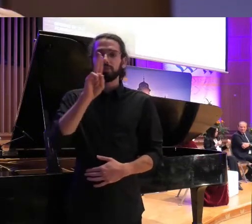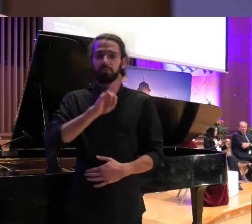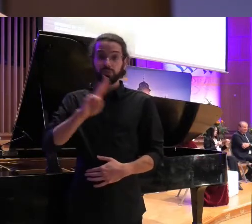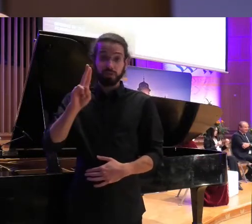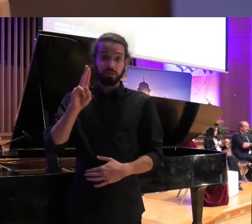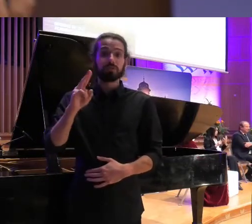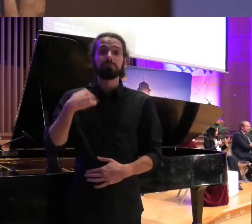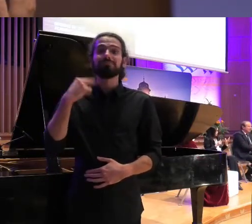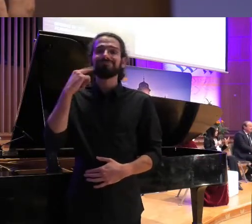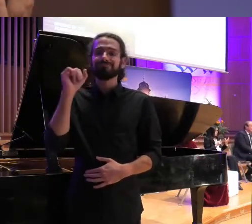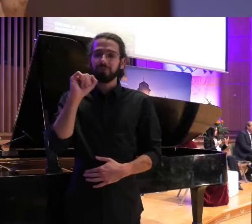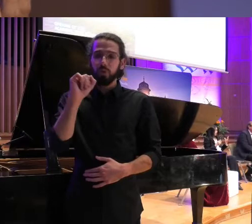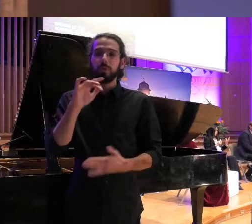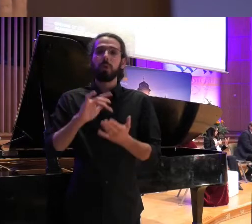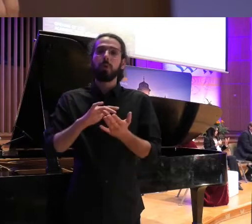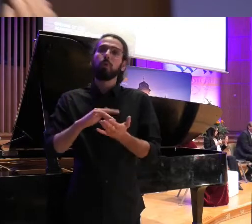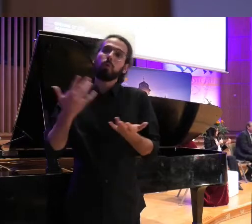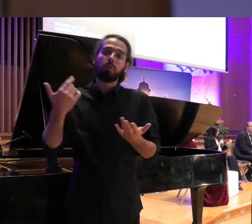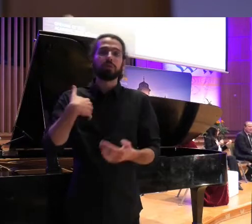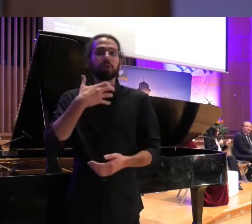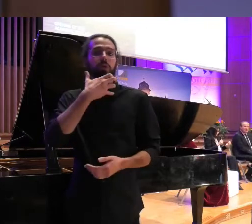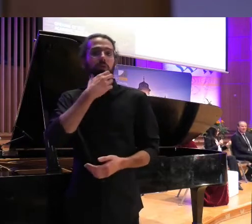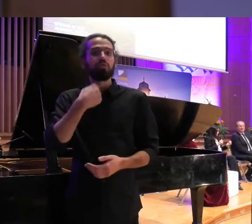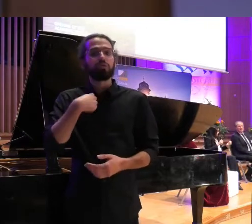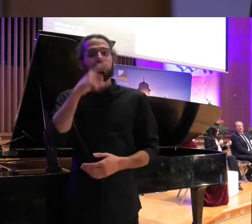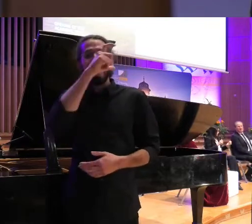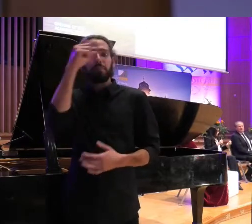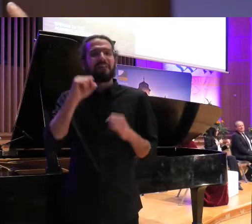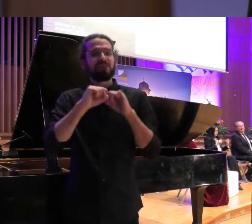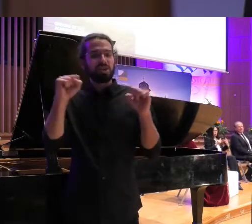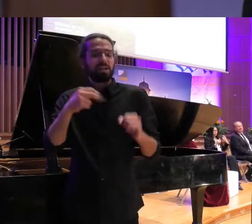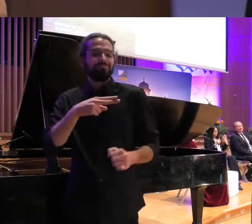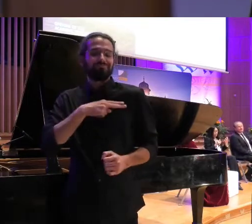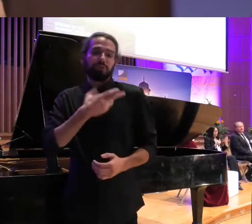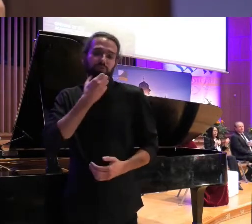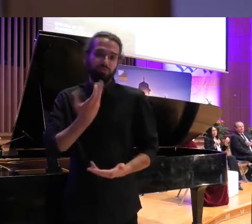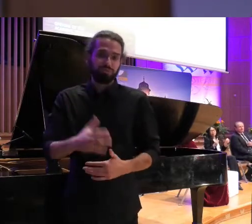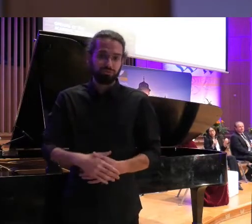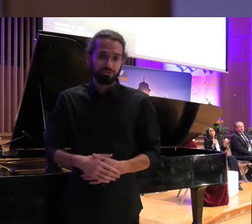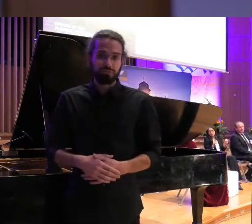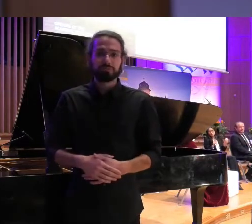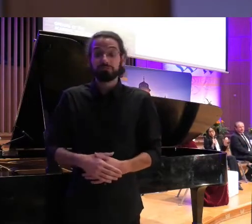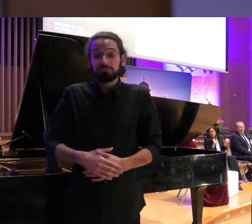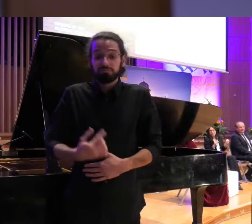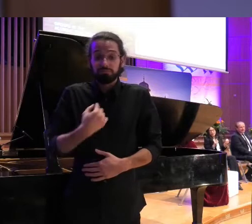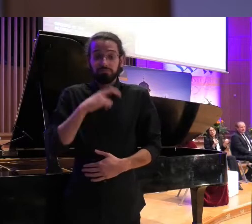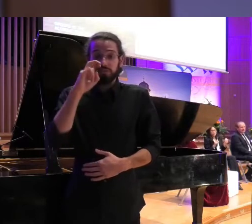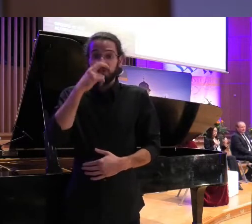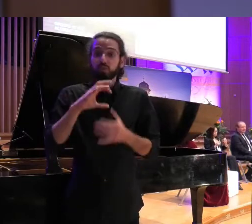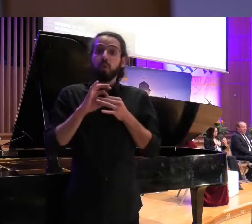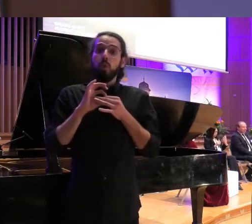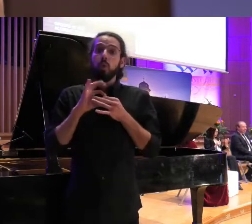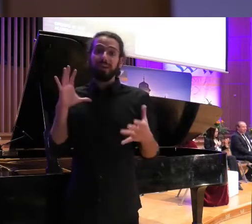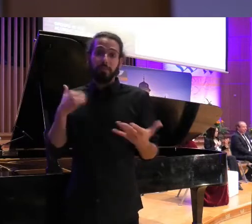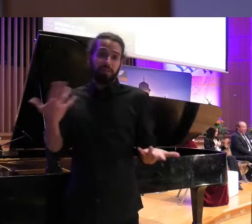university because of the privilege of academic freedom, because we want to be an independent think tank